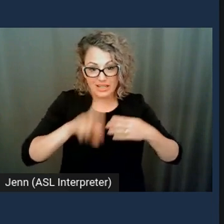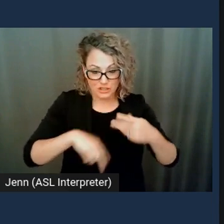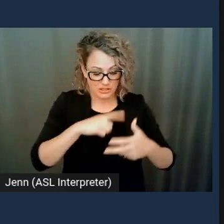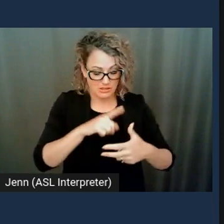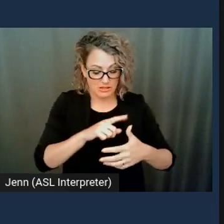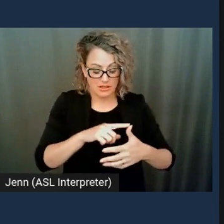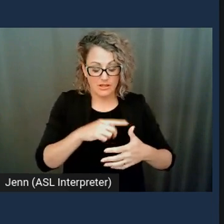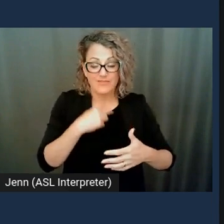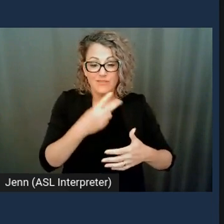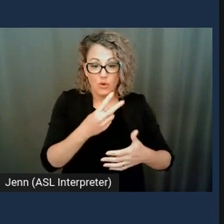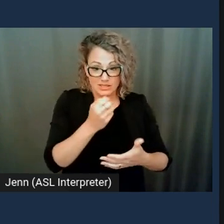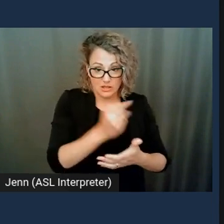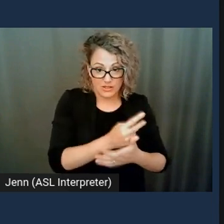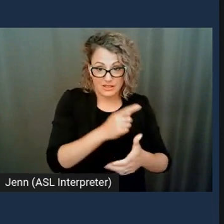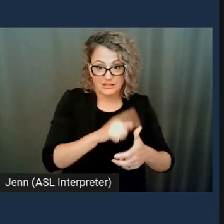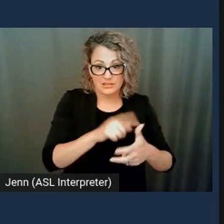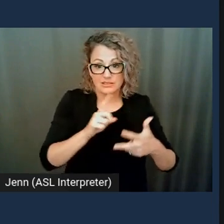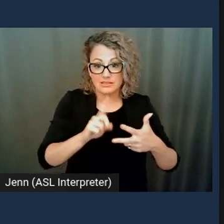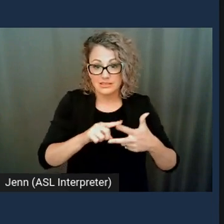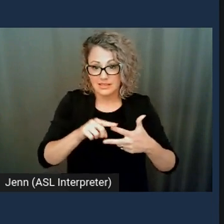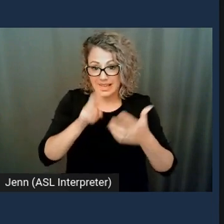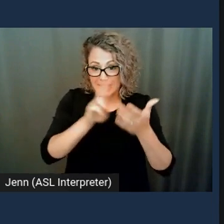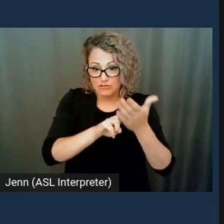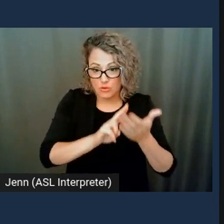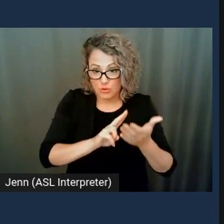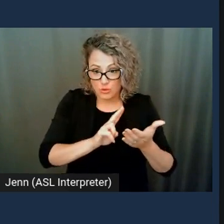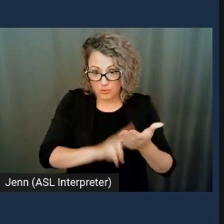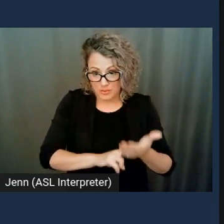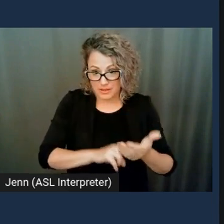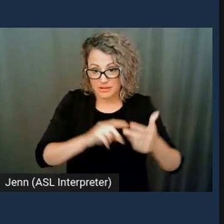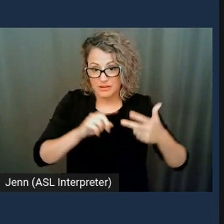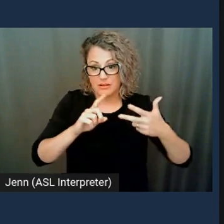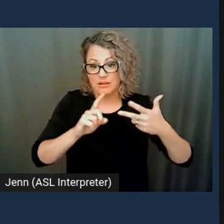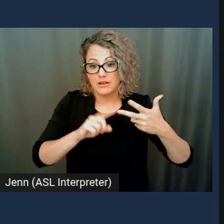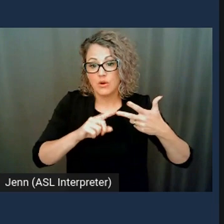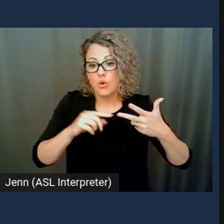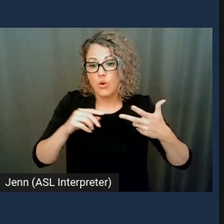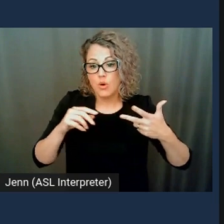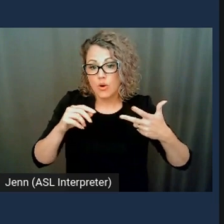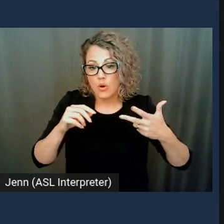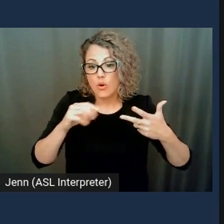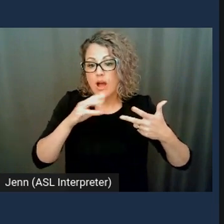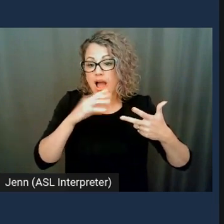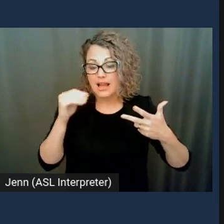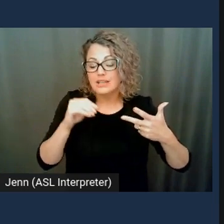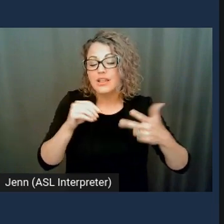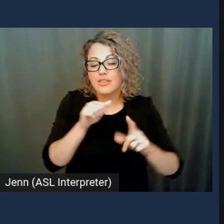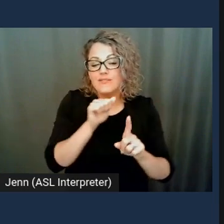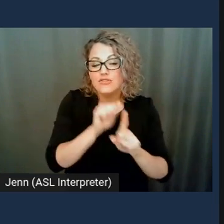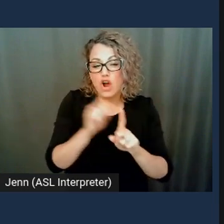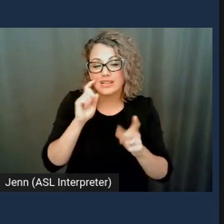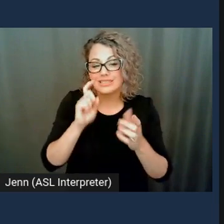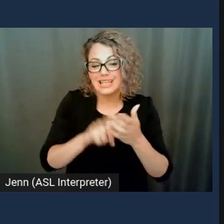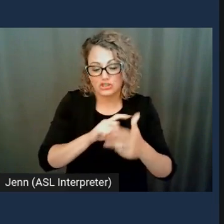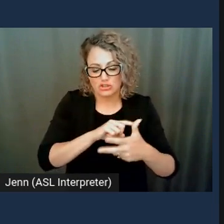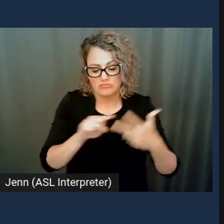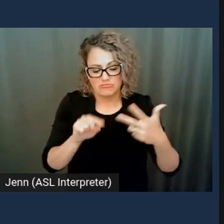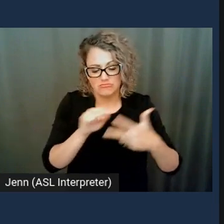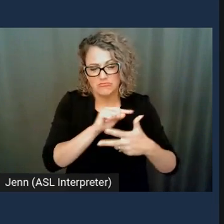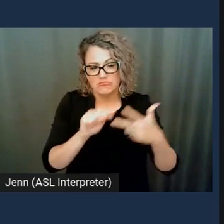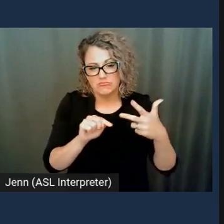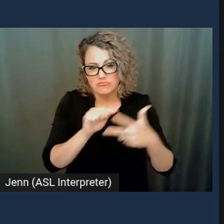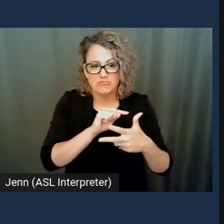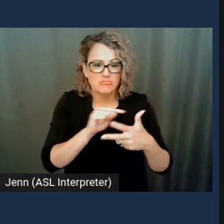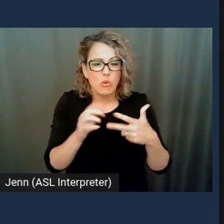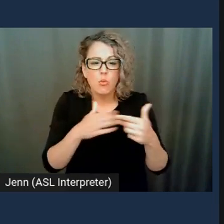authentication, enrollment status, or the fraud detection status, based on how you want to configure your